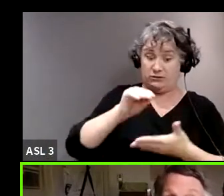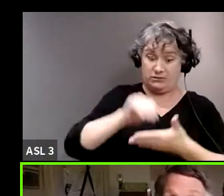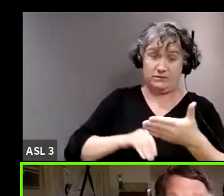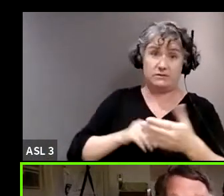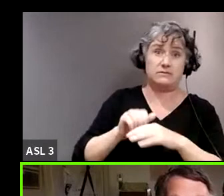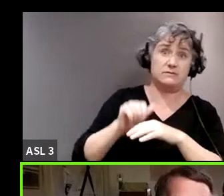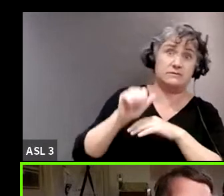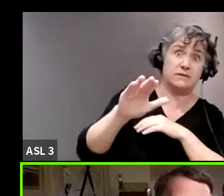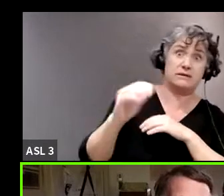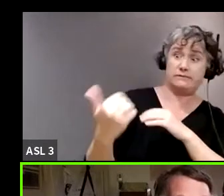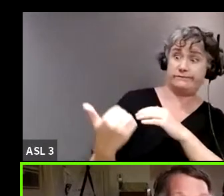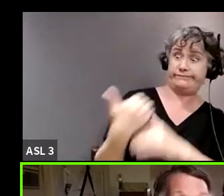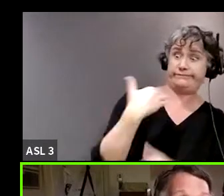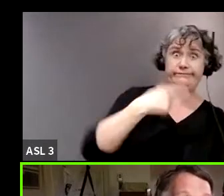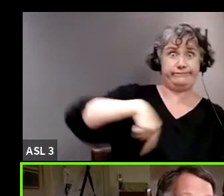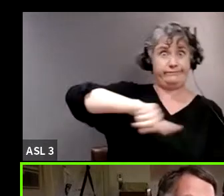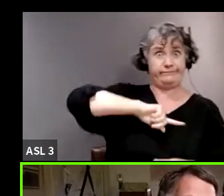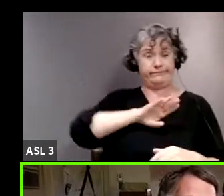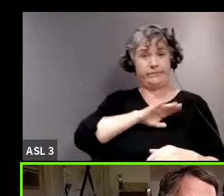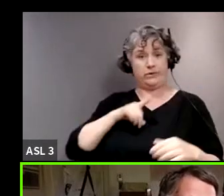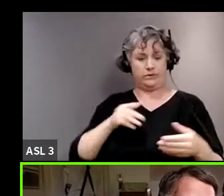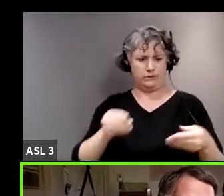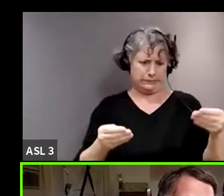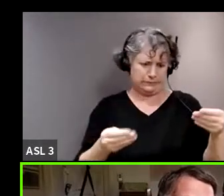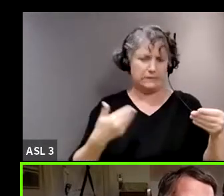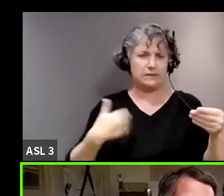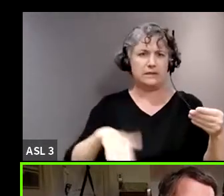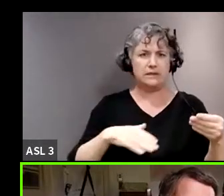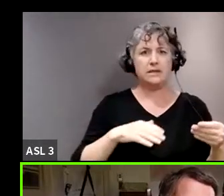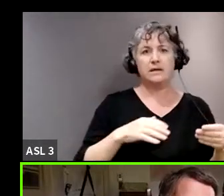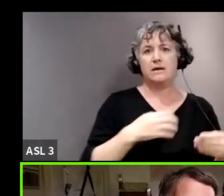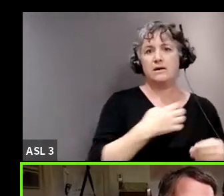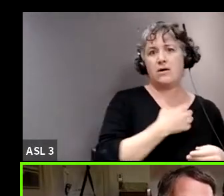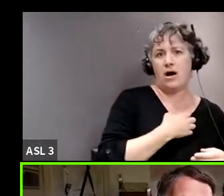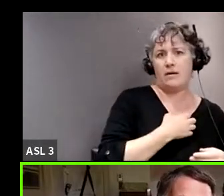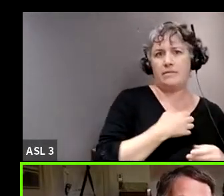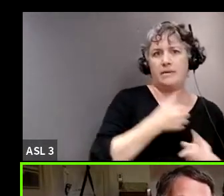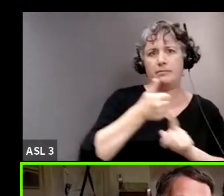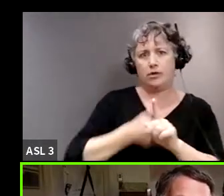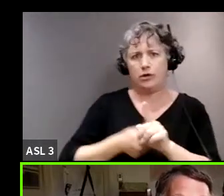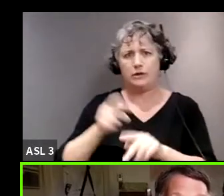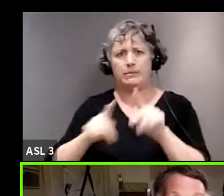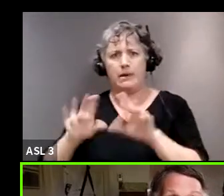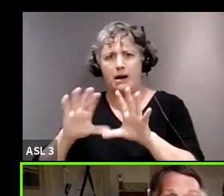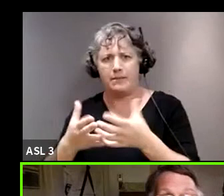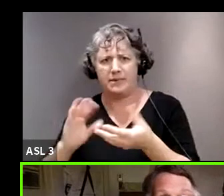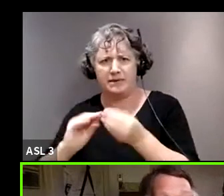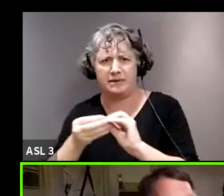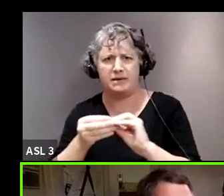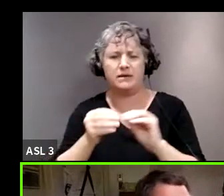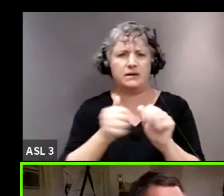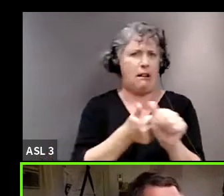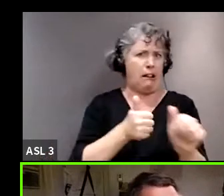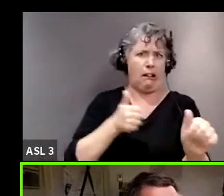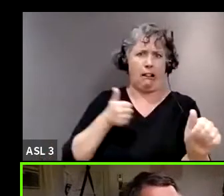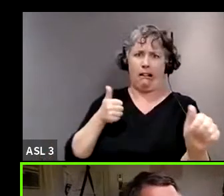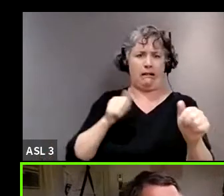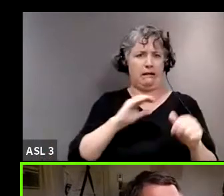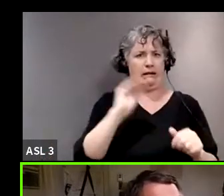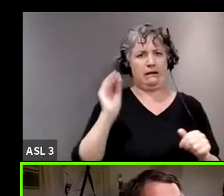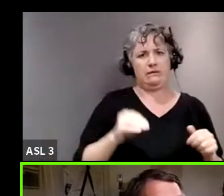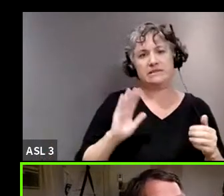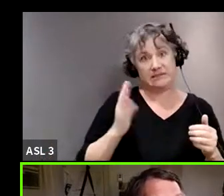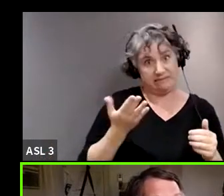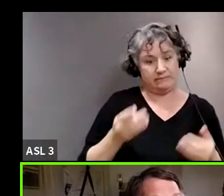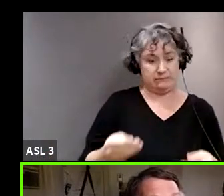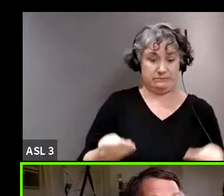fact that we're falling behind in our cop per pop and so uh generally speaking what off the argument often is